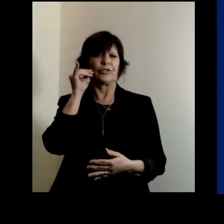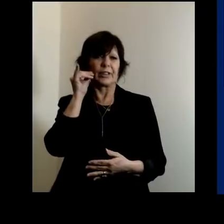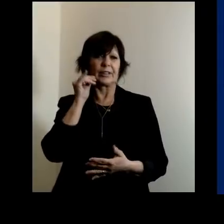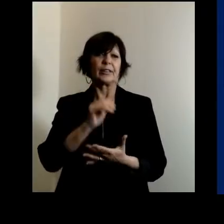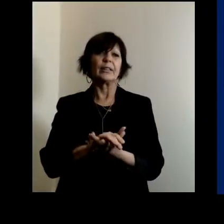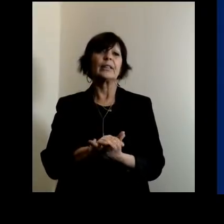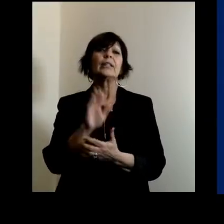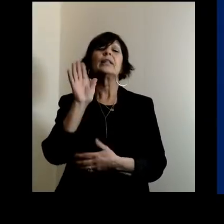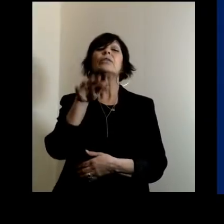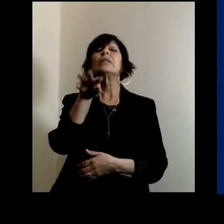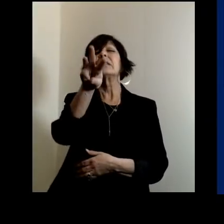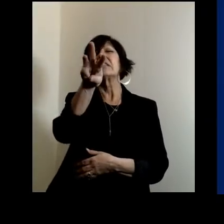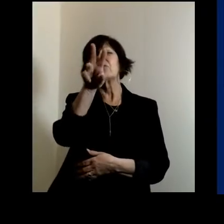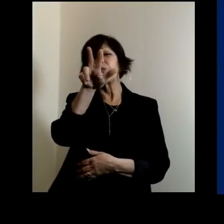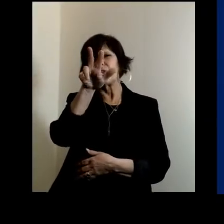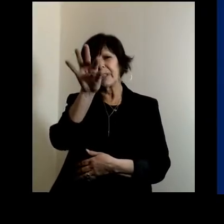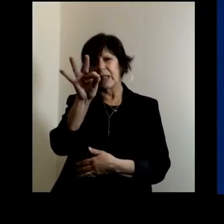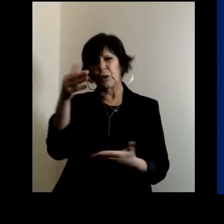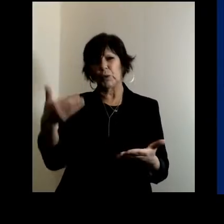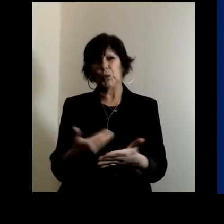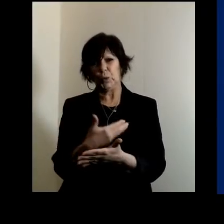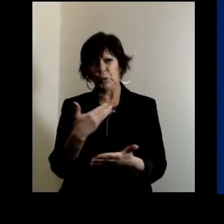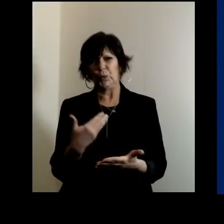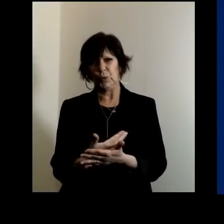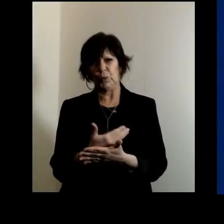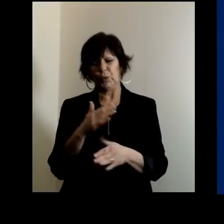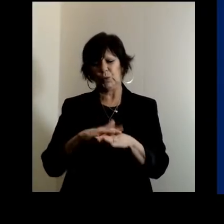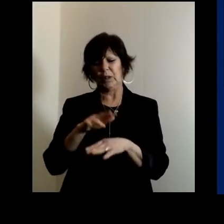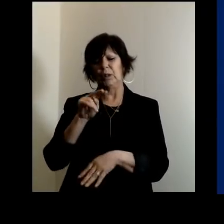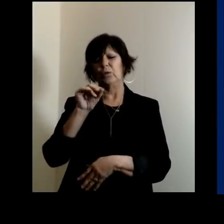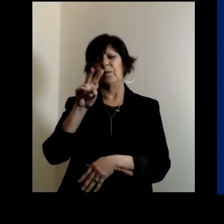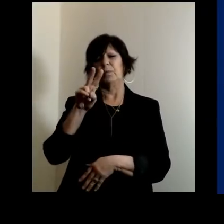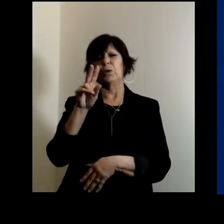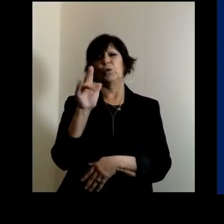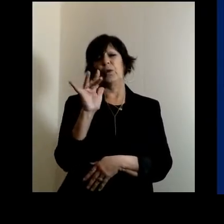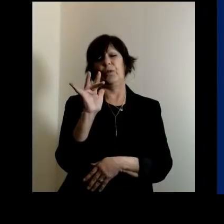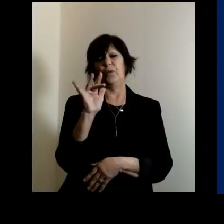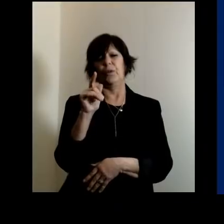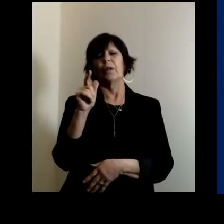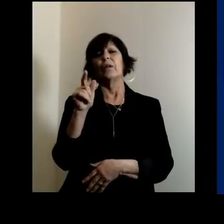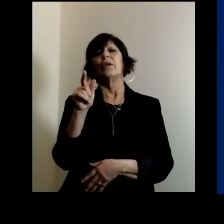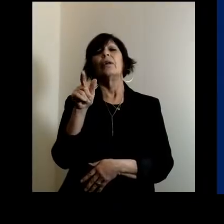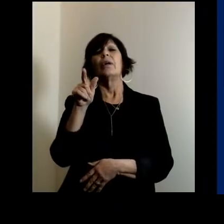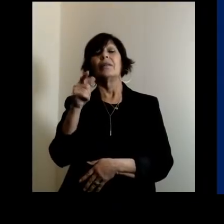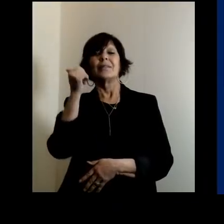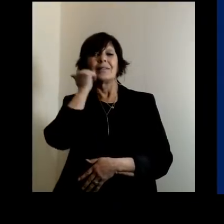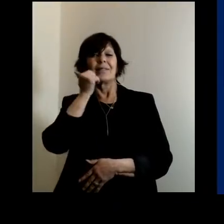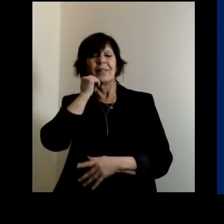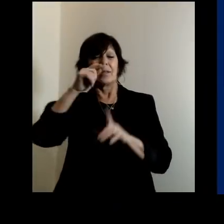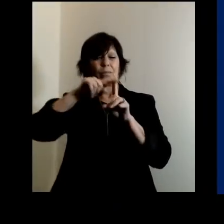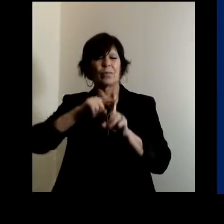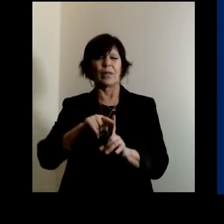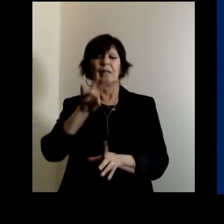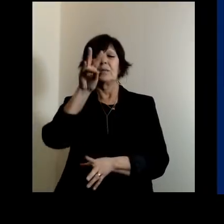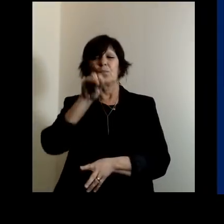there were 639 new cases on November 23rd with a daily positivity rate of